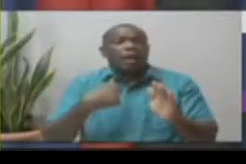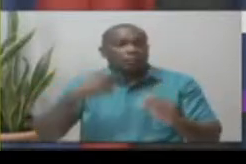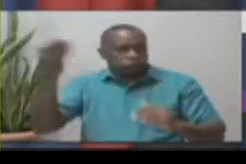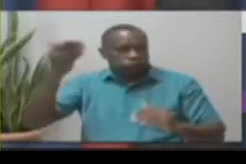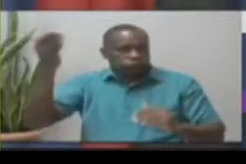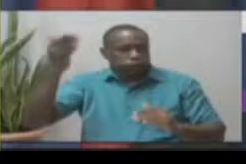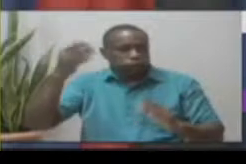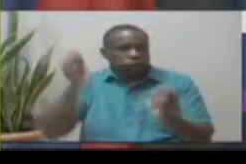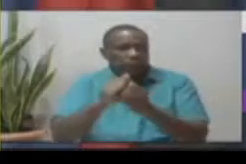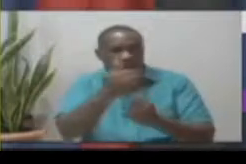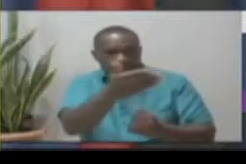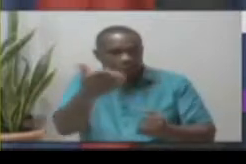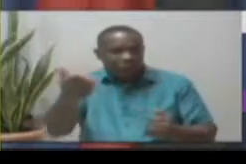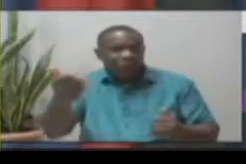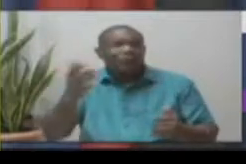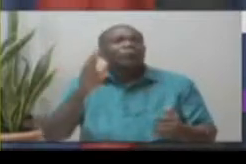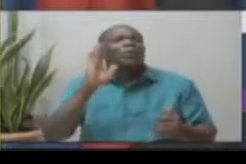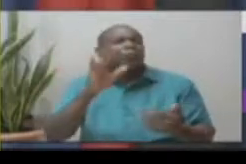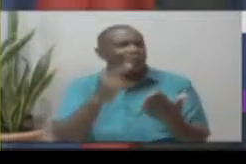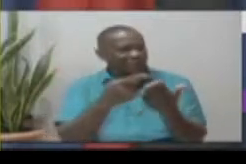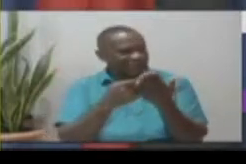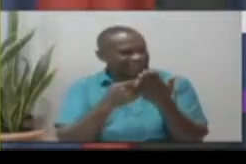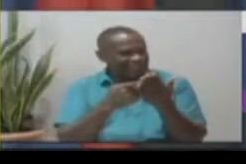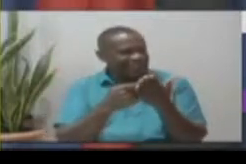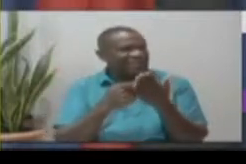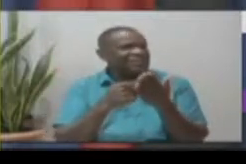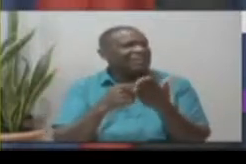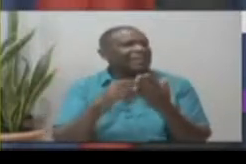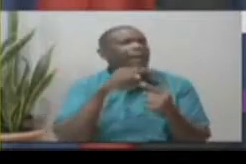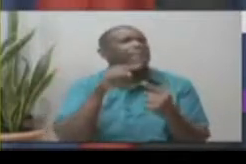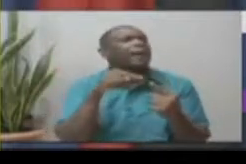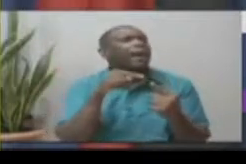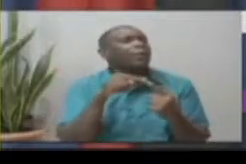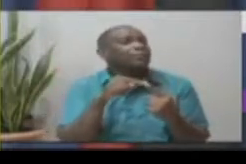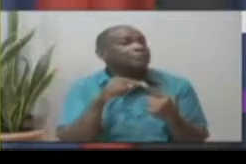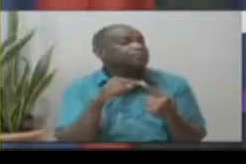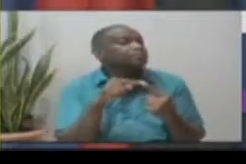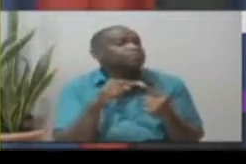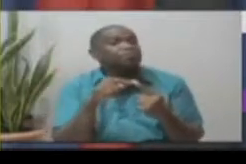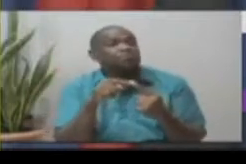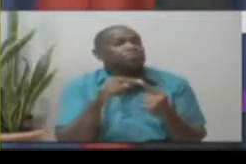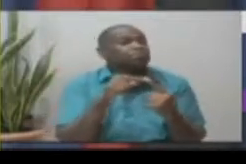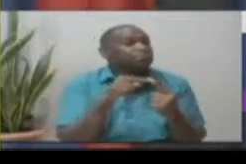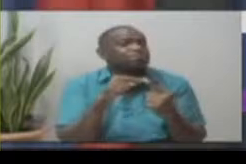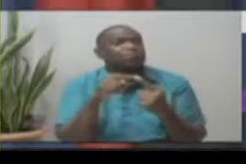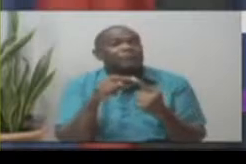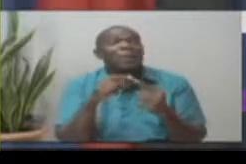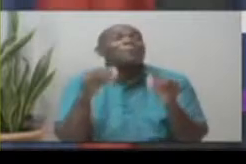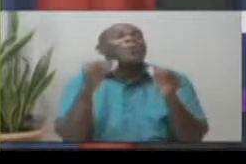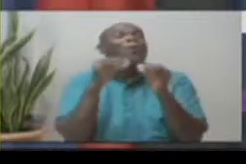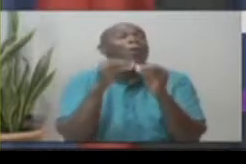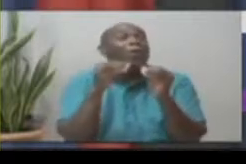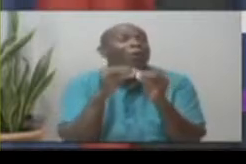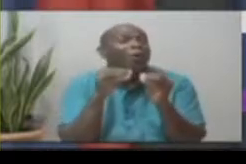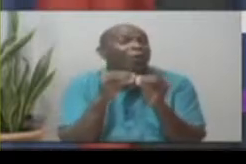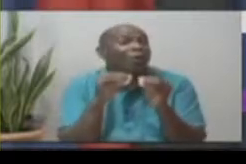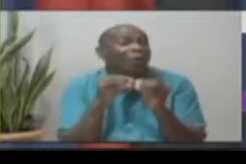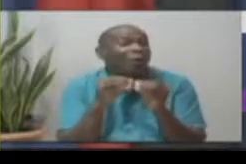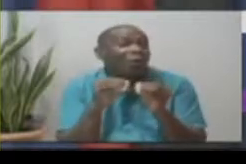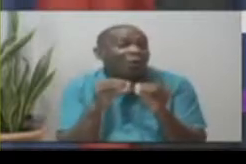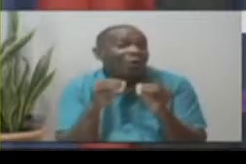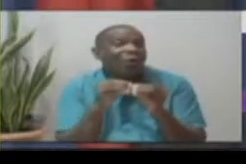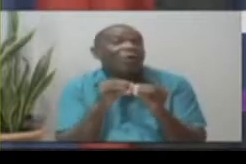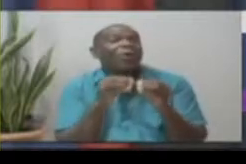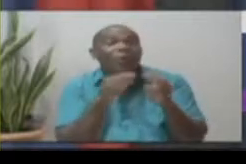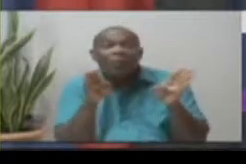we would be talking about further significant removal of